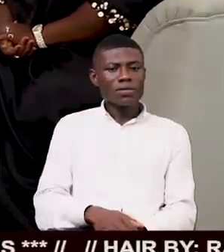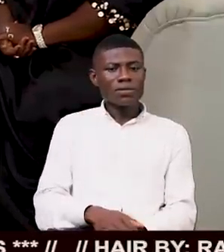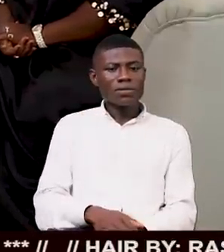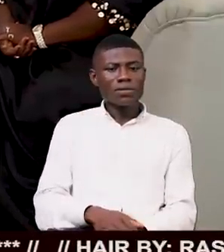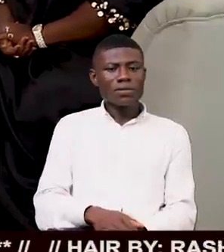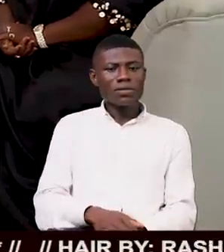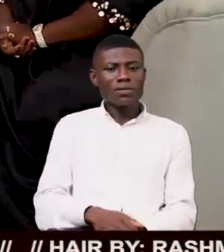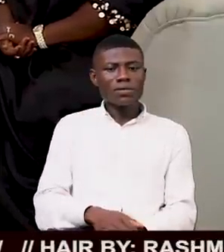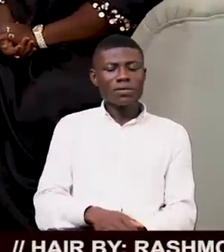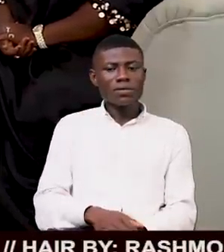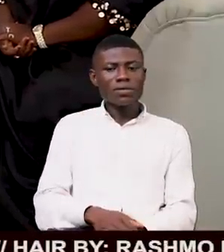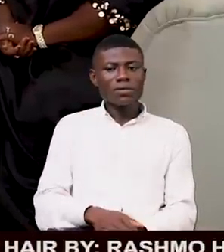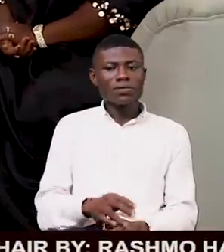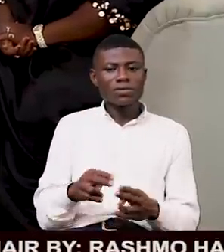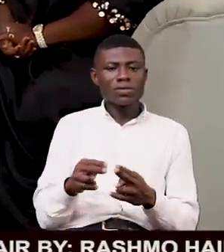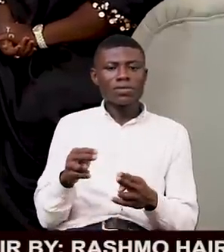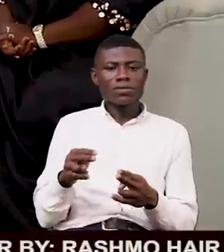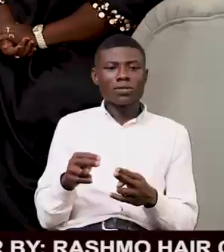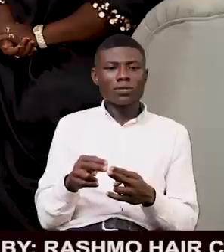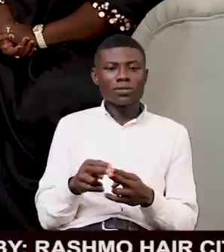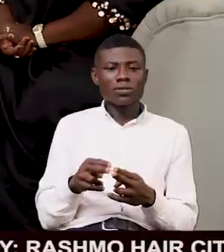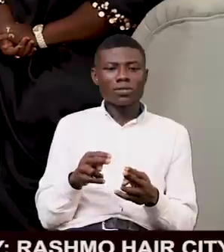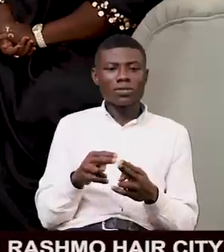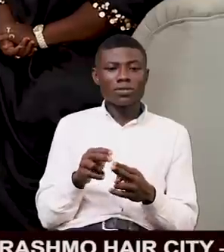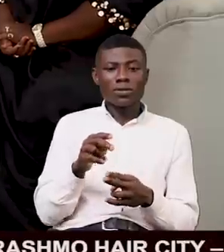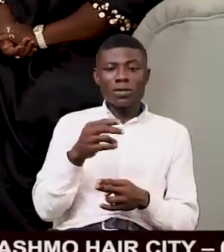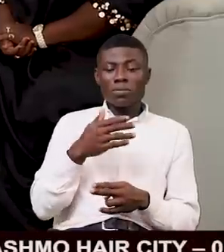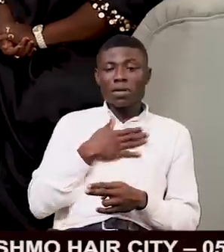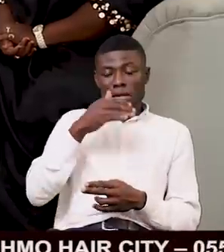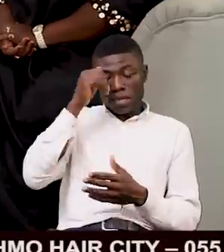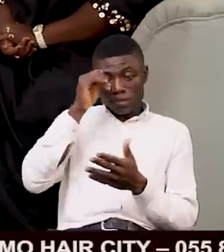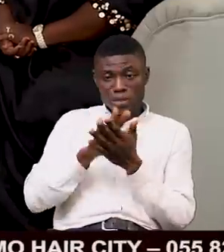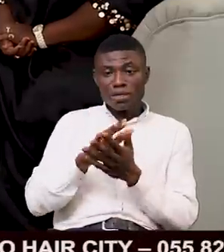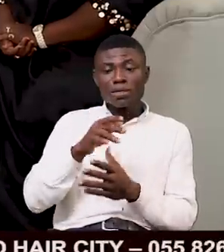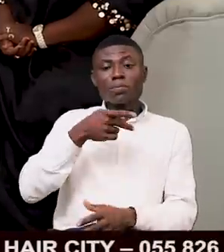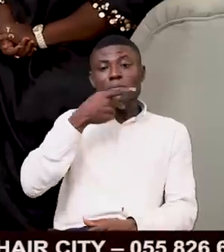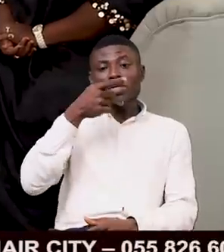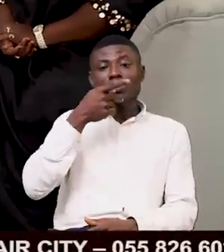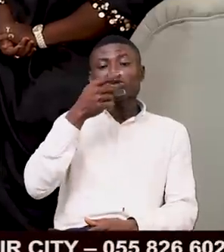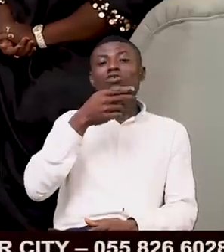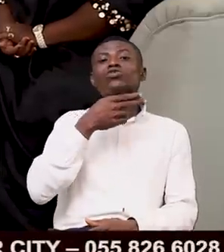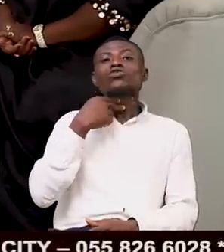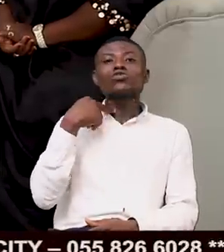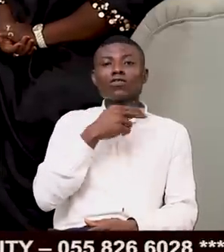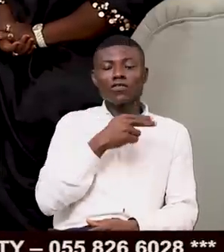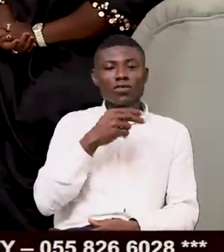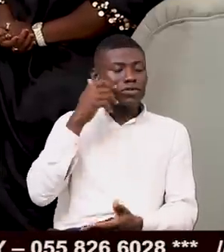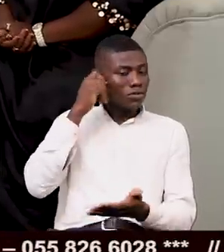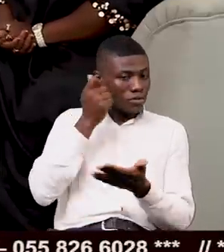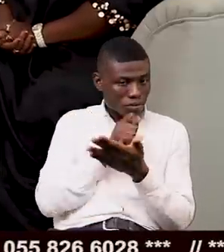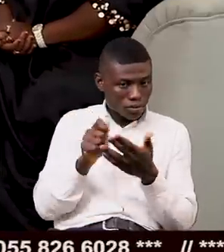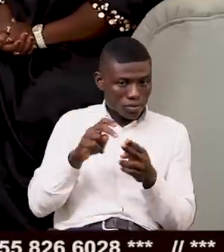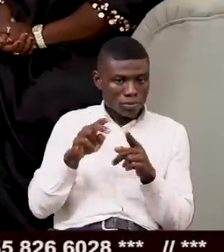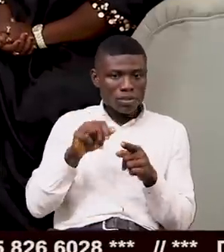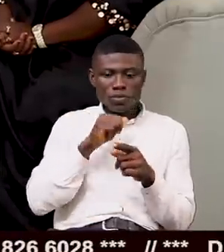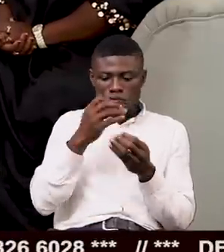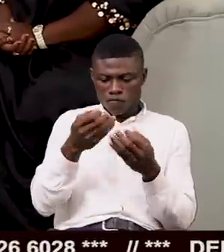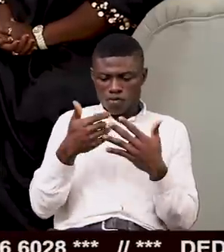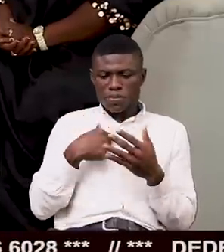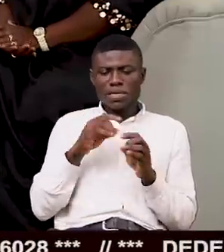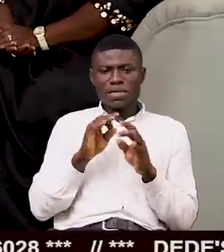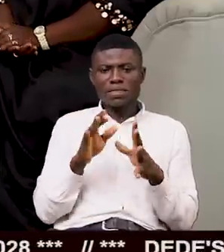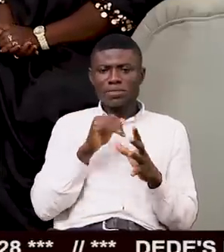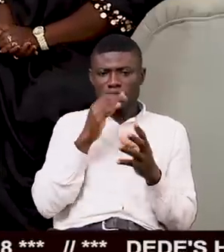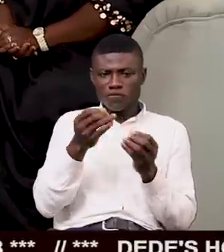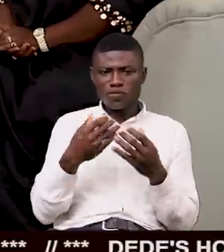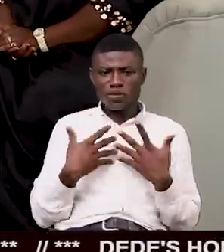ne secretary okay but me husband papa ye pentecost sofo e don na ye secretary okay nti me suka na won kan na ho asem nkyere